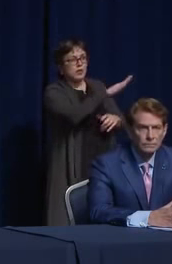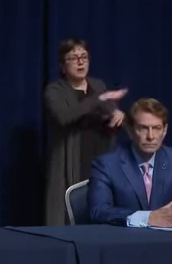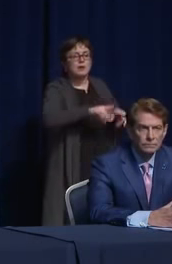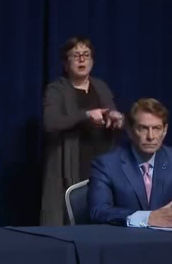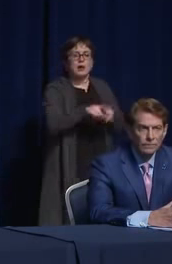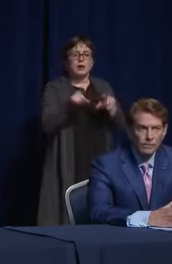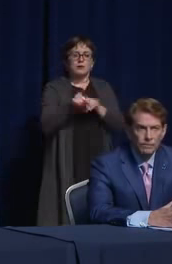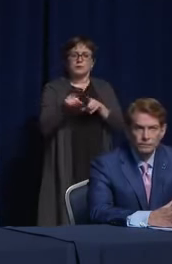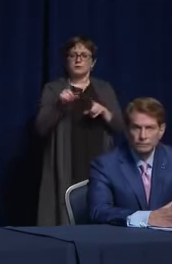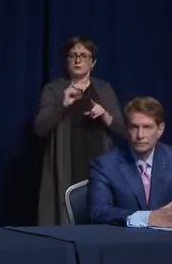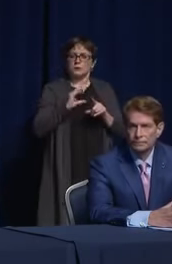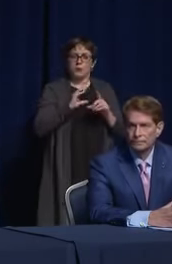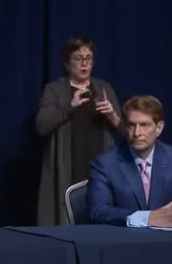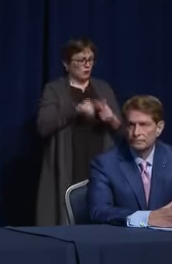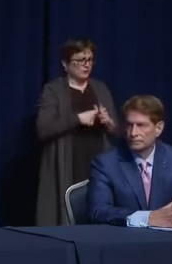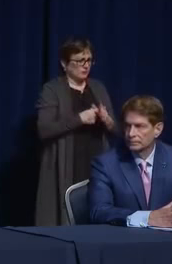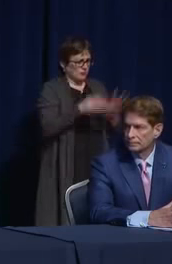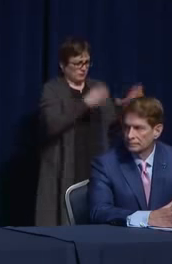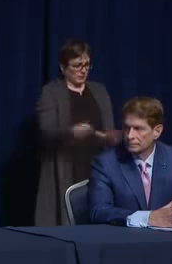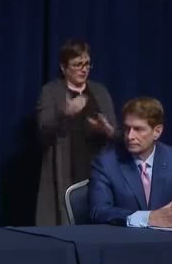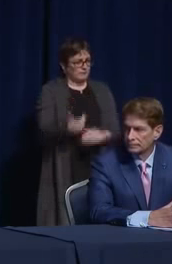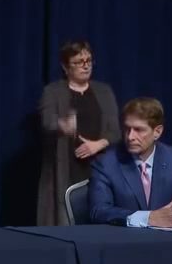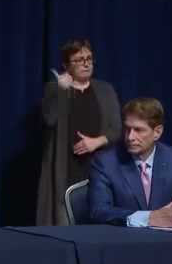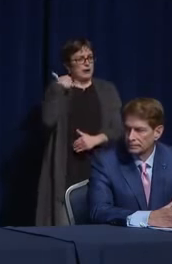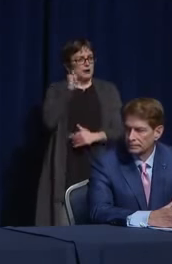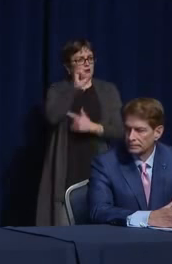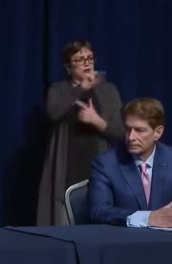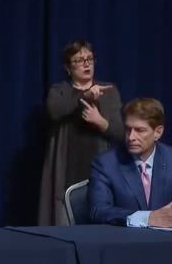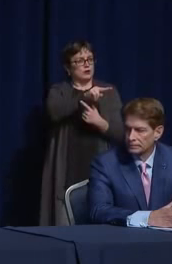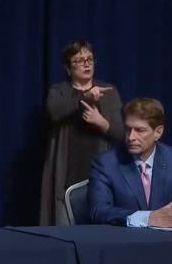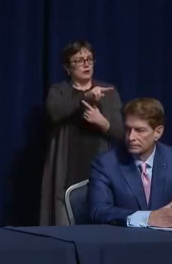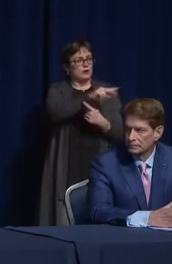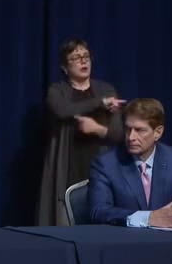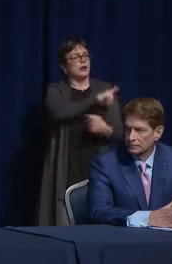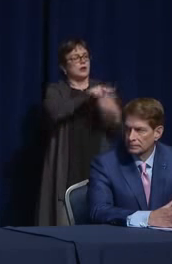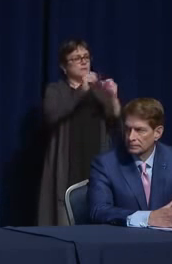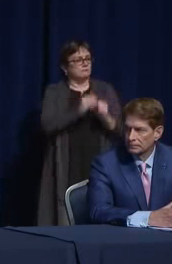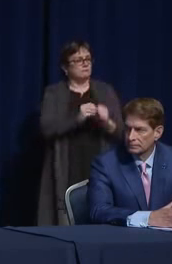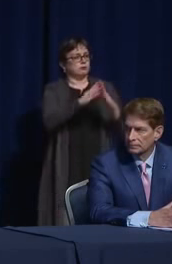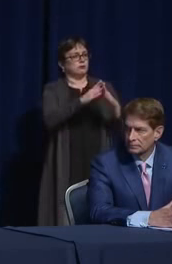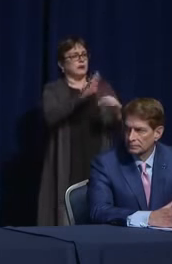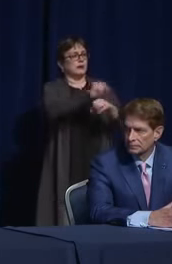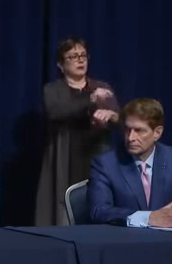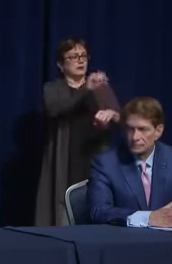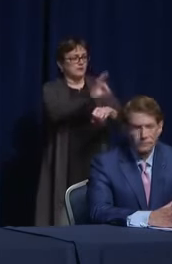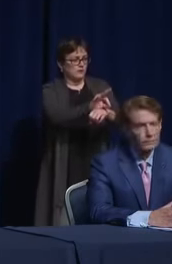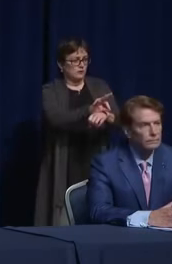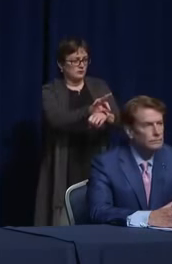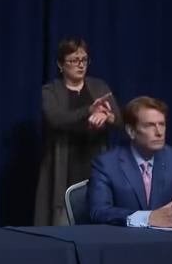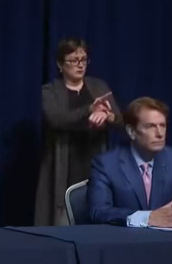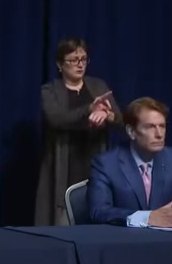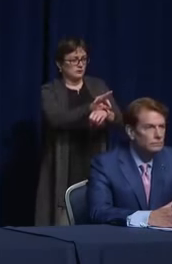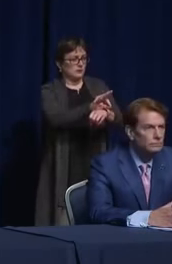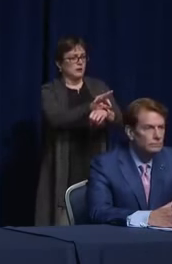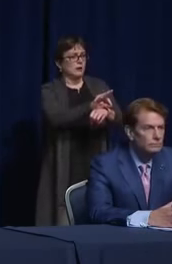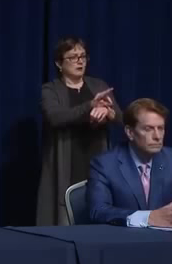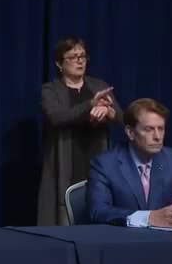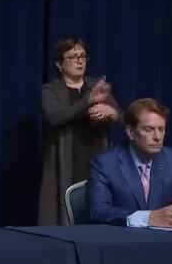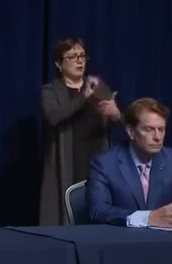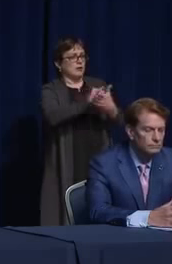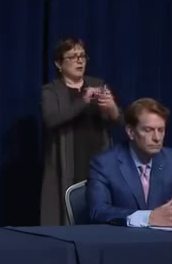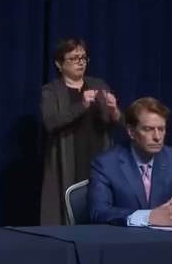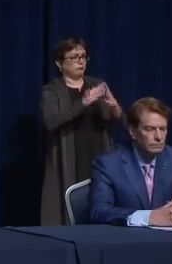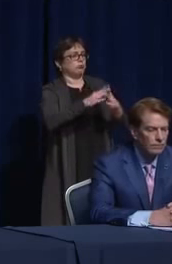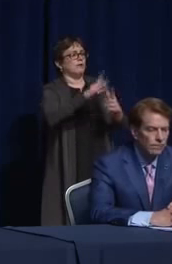January, and then we established our statewide task force, whole of government task force on February 2nd. We